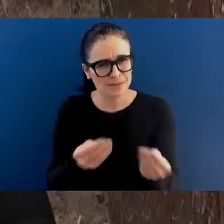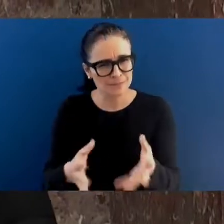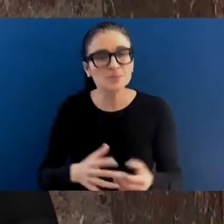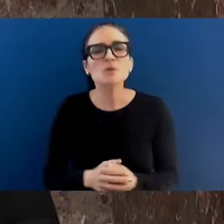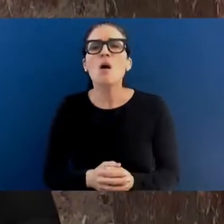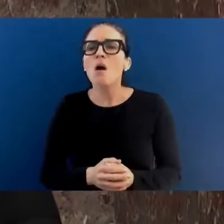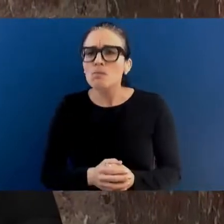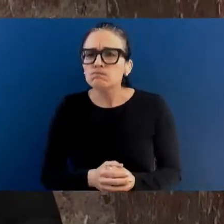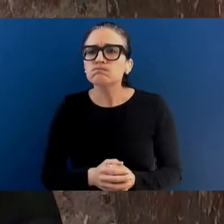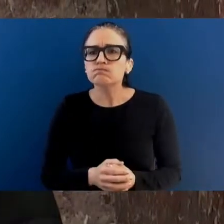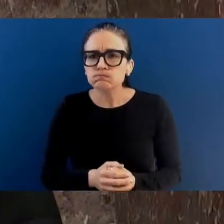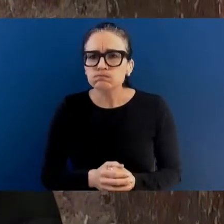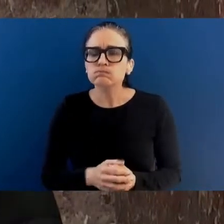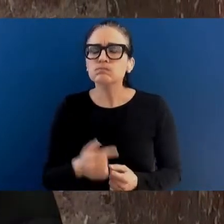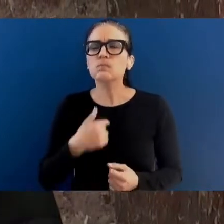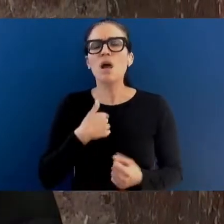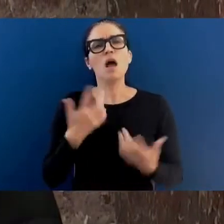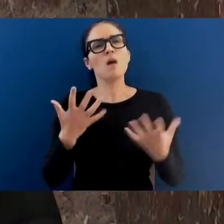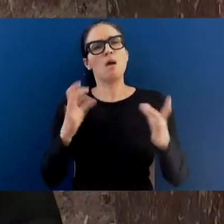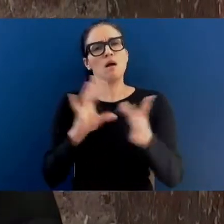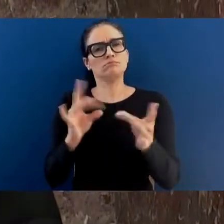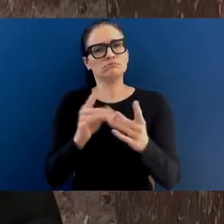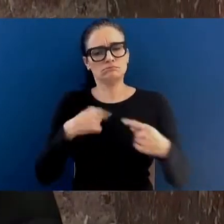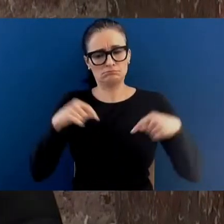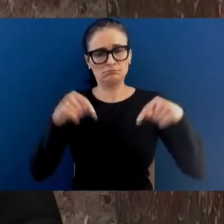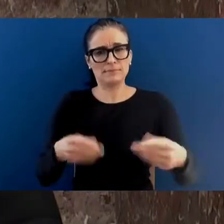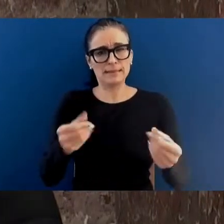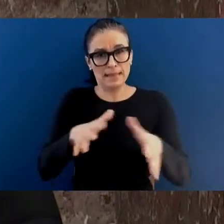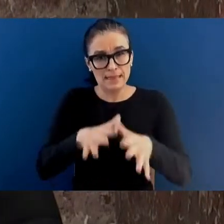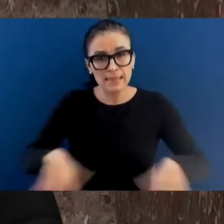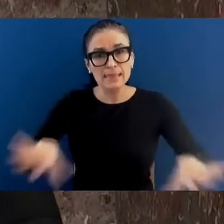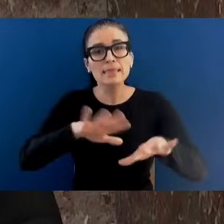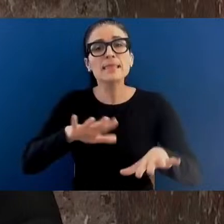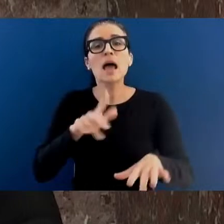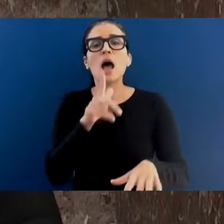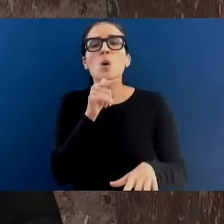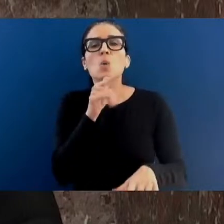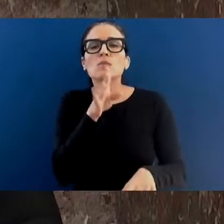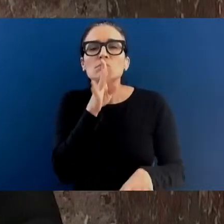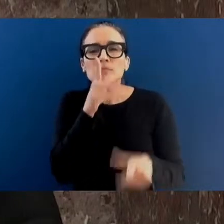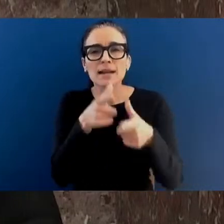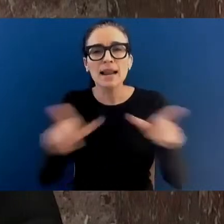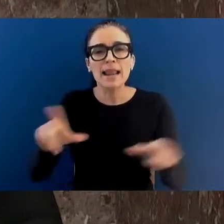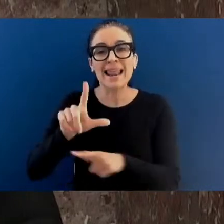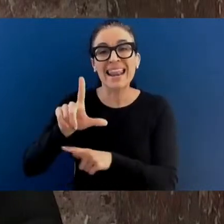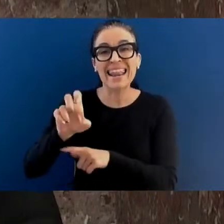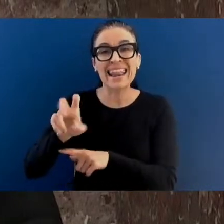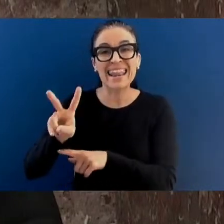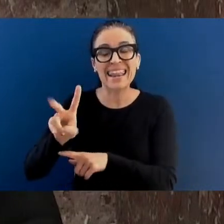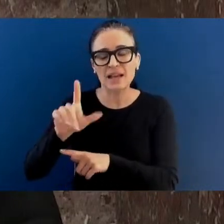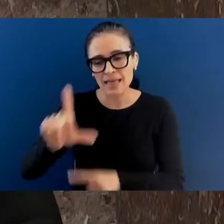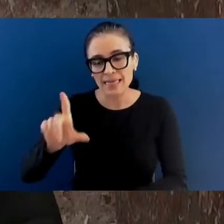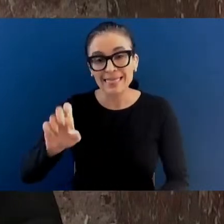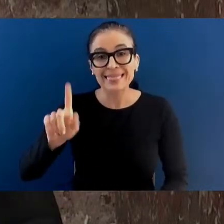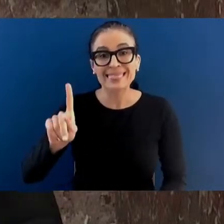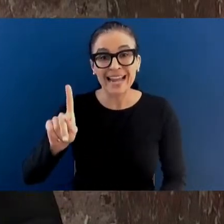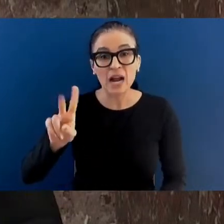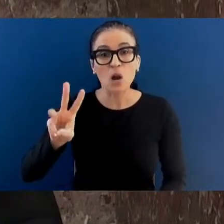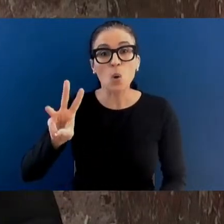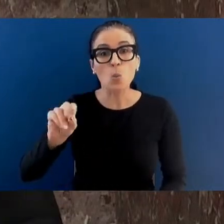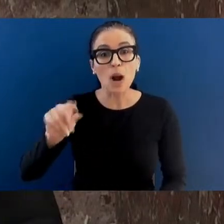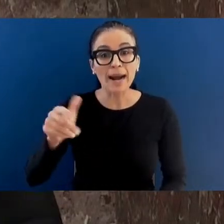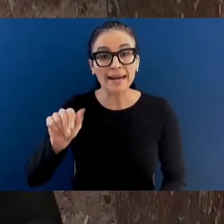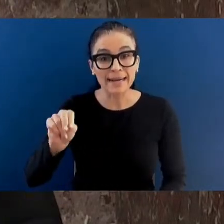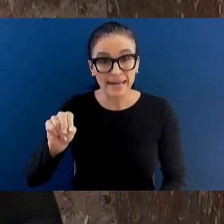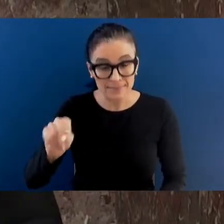Lekwungen people, specifically the Esquimalt and Songhees nations. I extend my thanks to them for the opportunity to live and work on